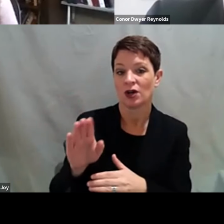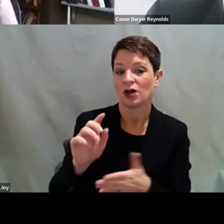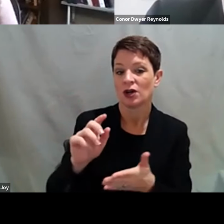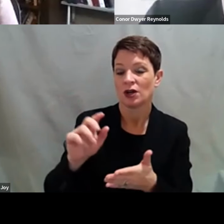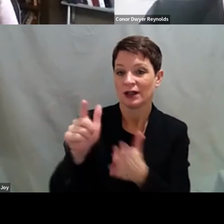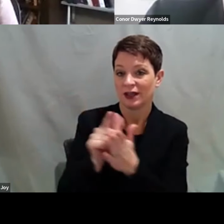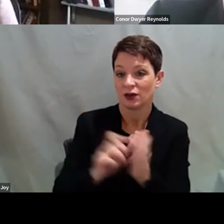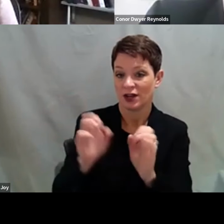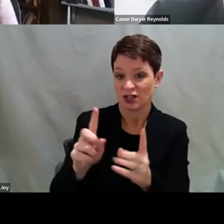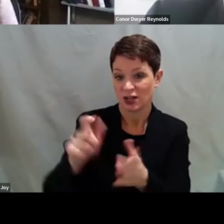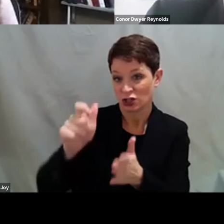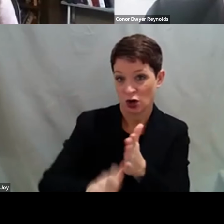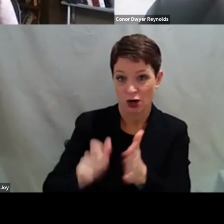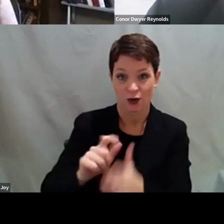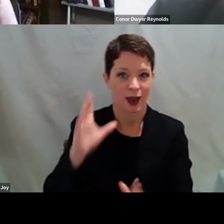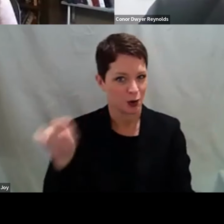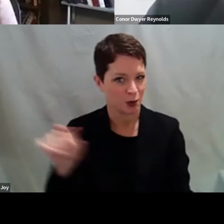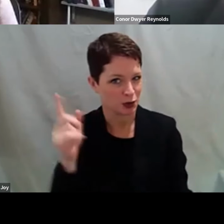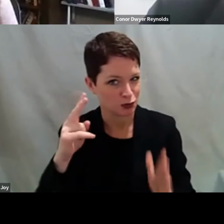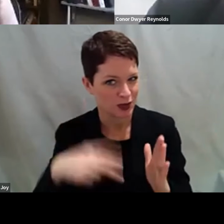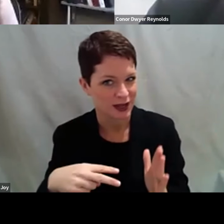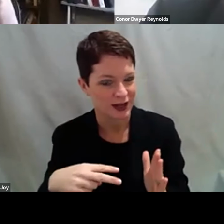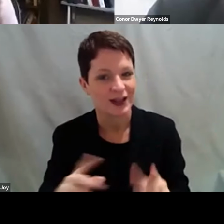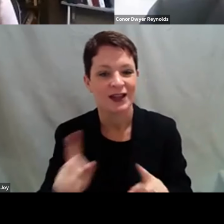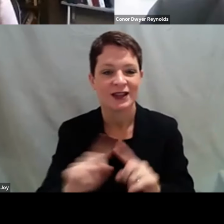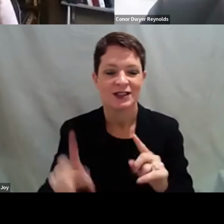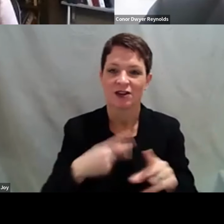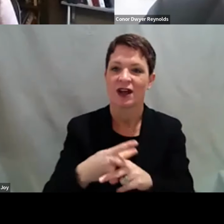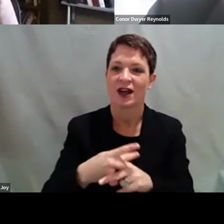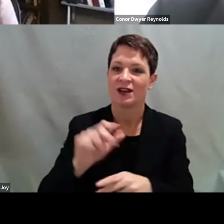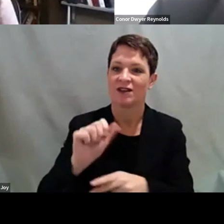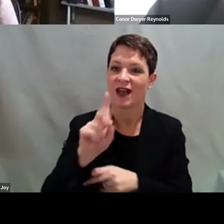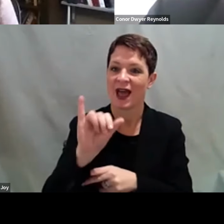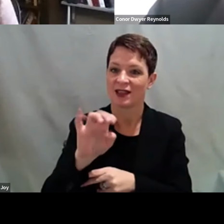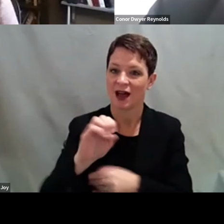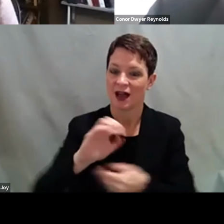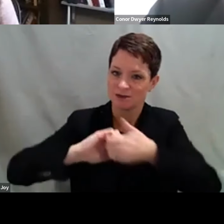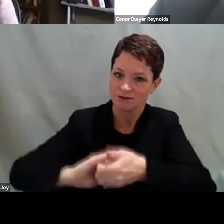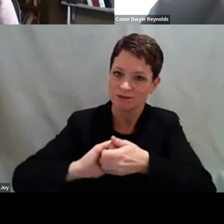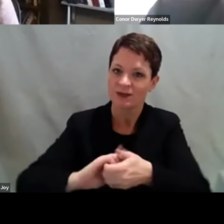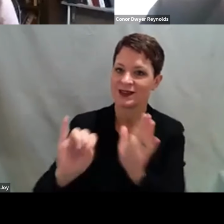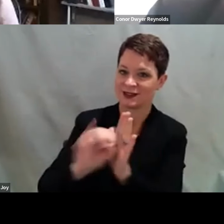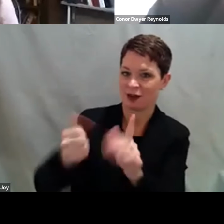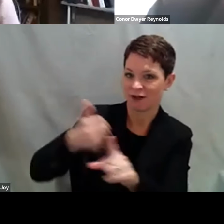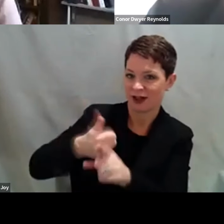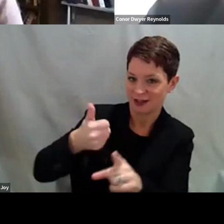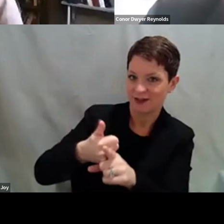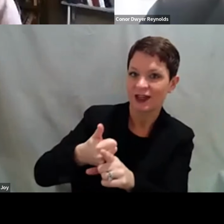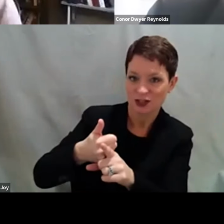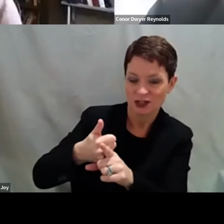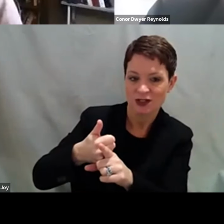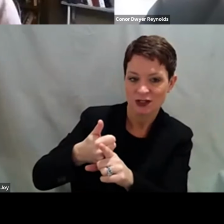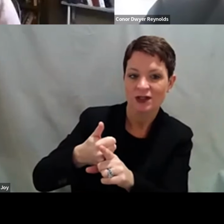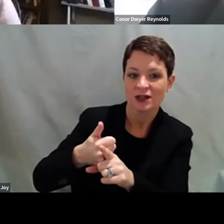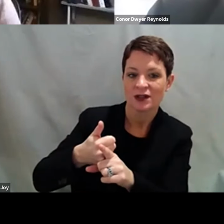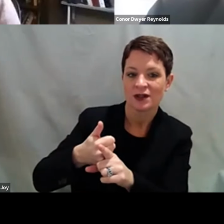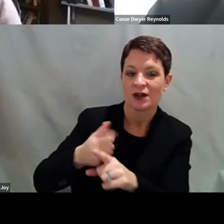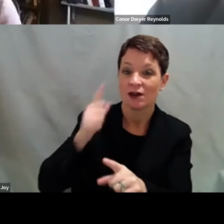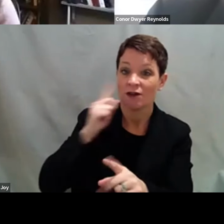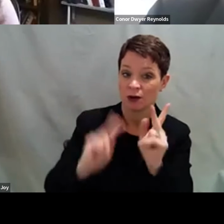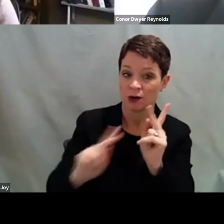that I hope you all read, certain versions of allyship and self identification, specifically for people who might